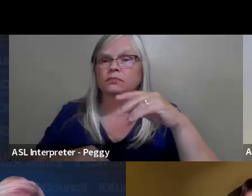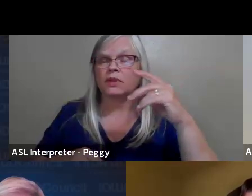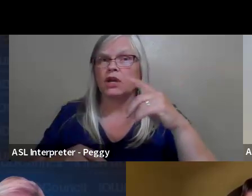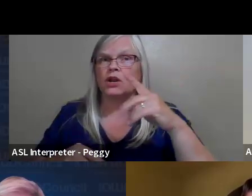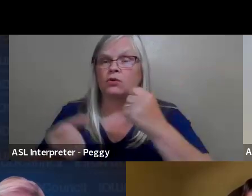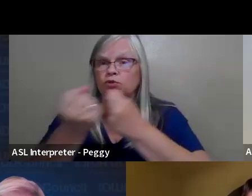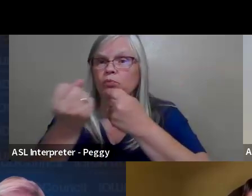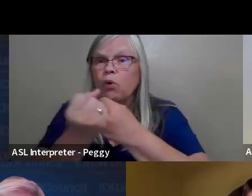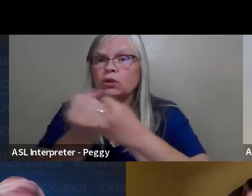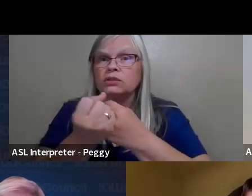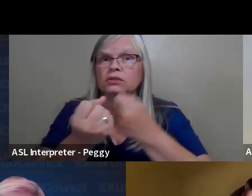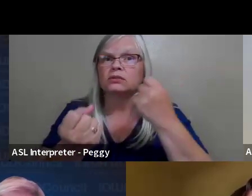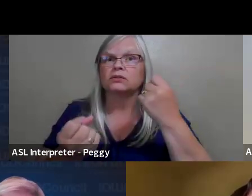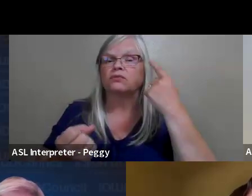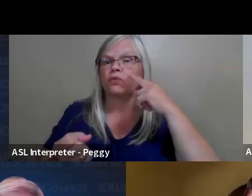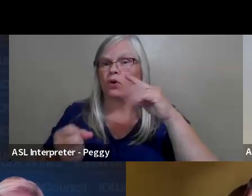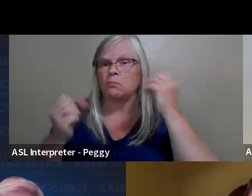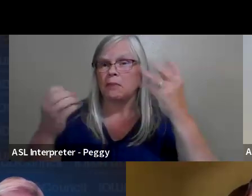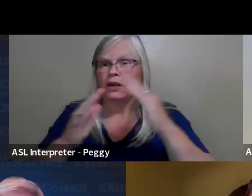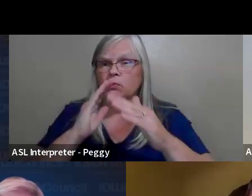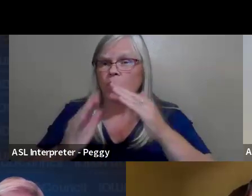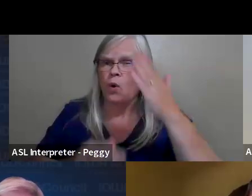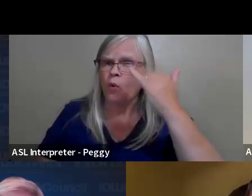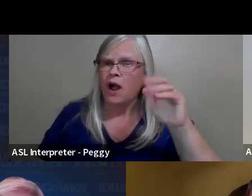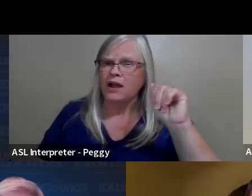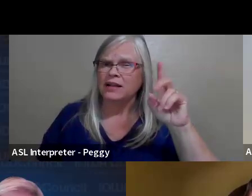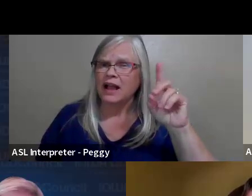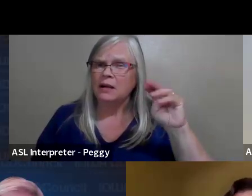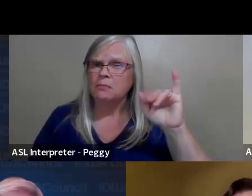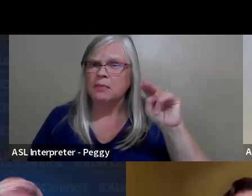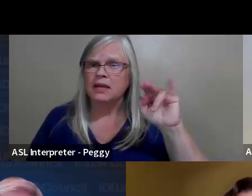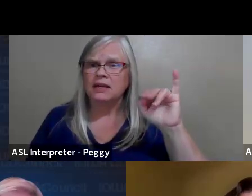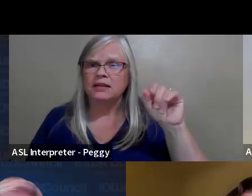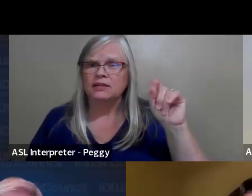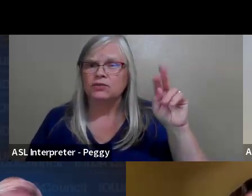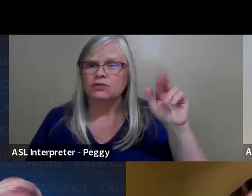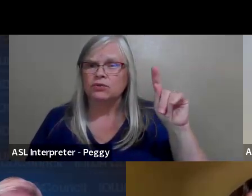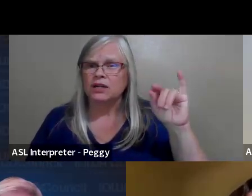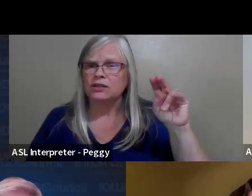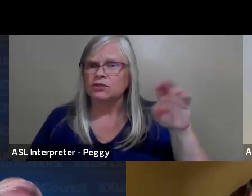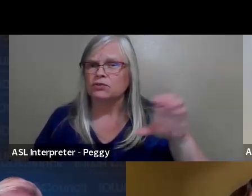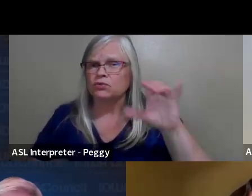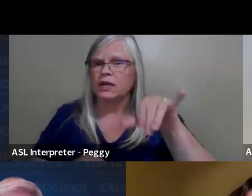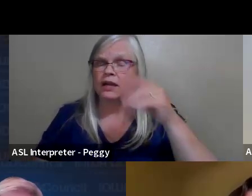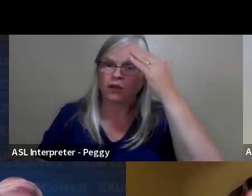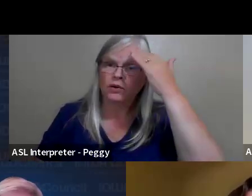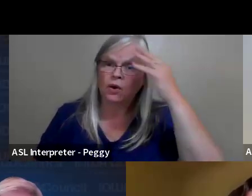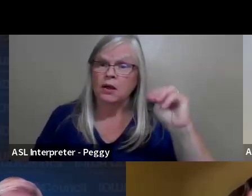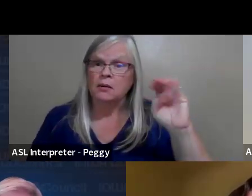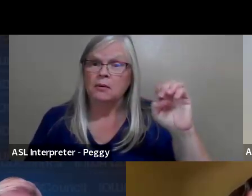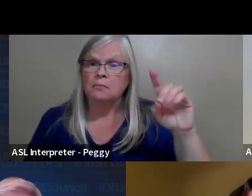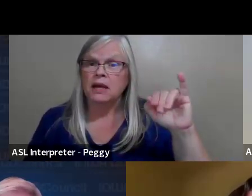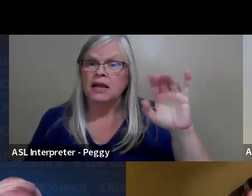the communities that we care about. Why would the administration do this? Well, remember, Medicaid is one of the